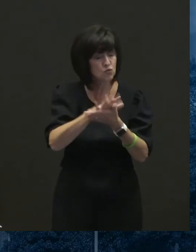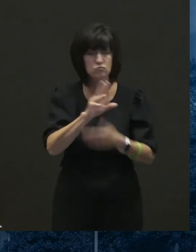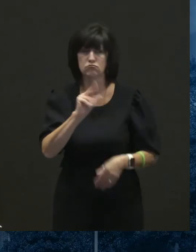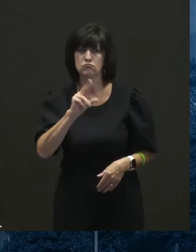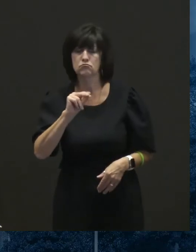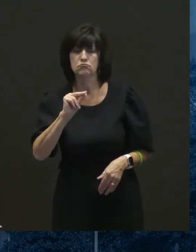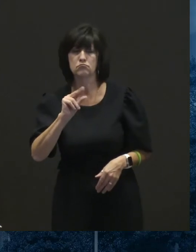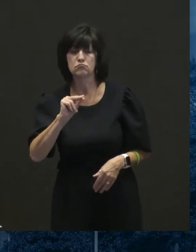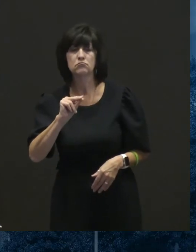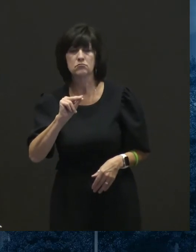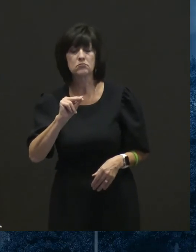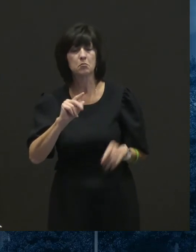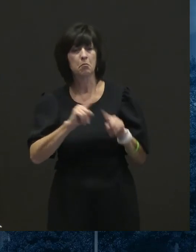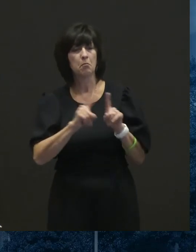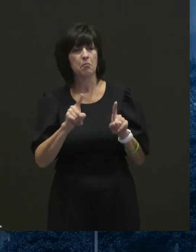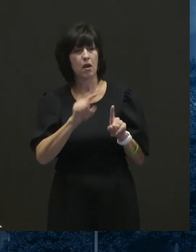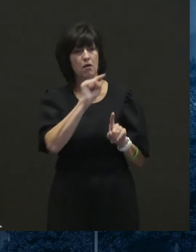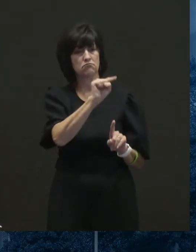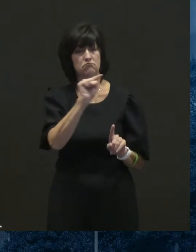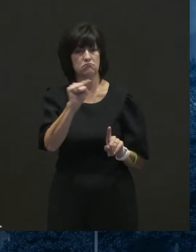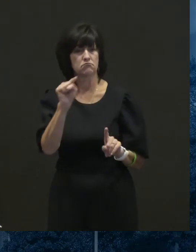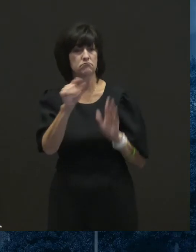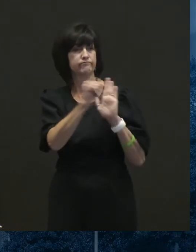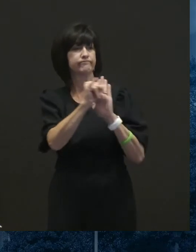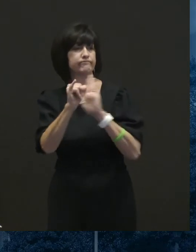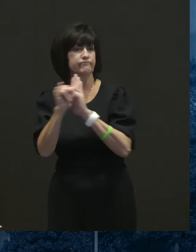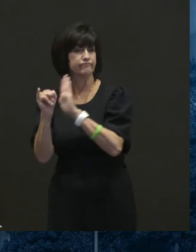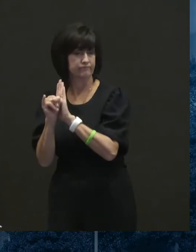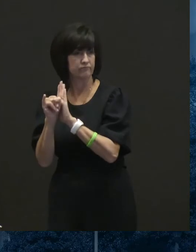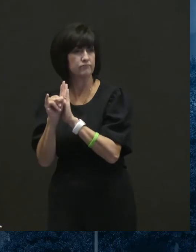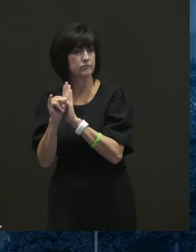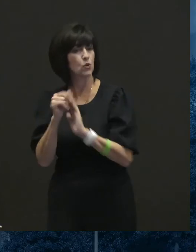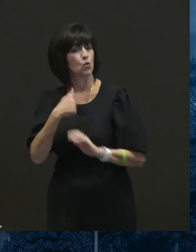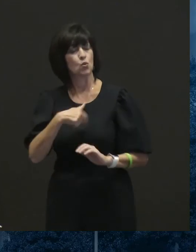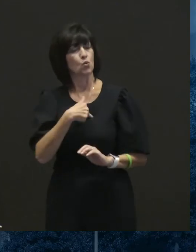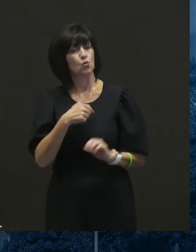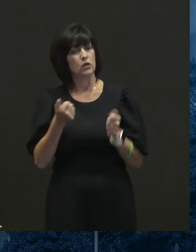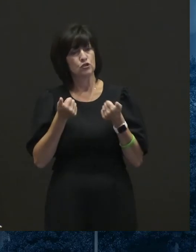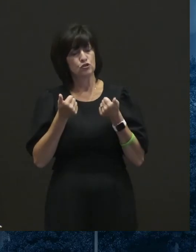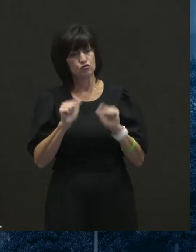person, but we're trying to figure out ways to make that